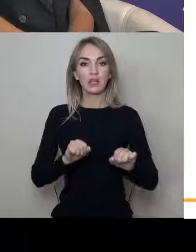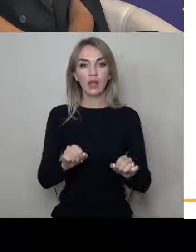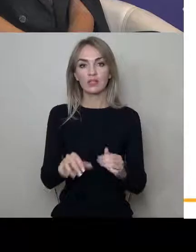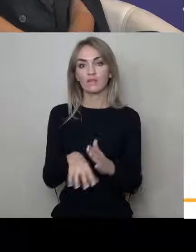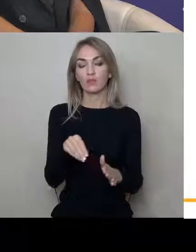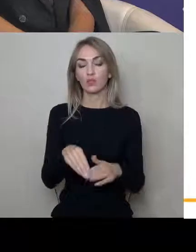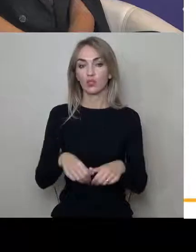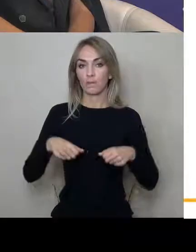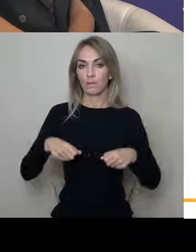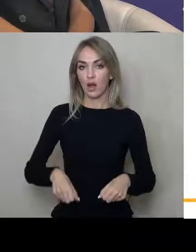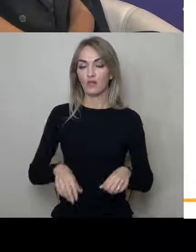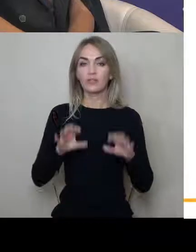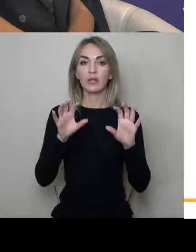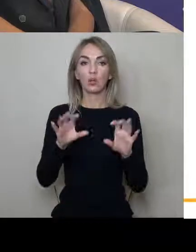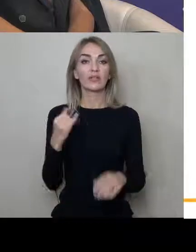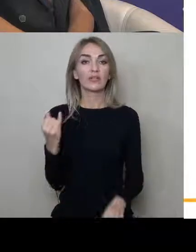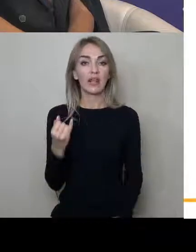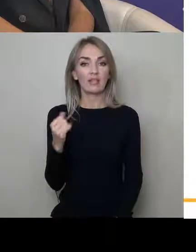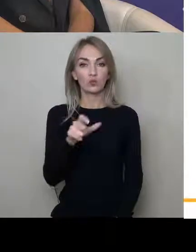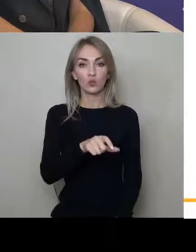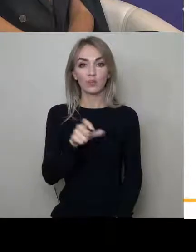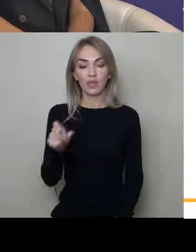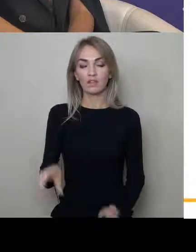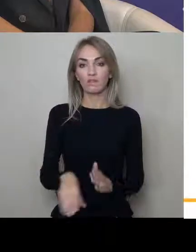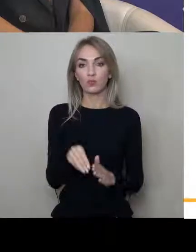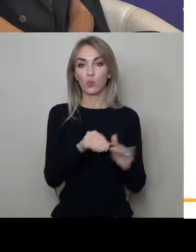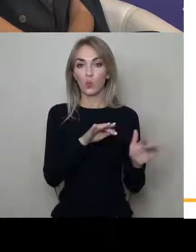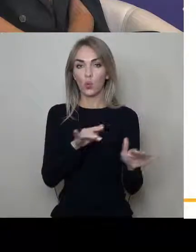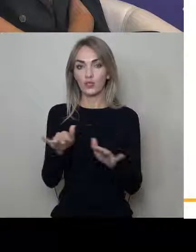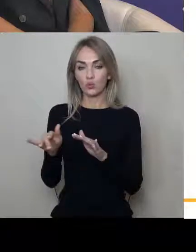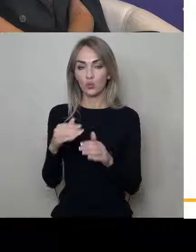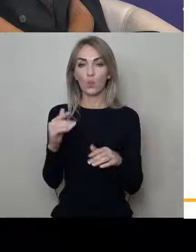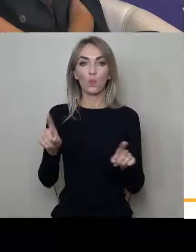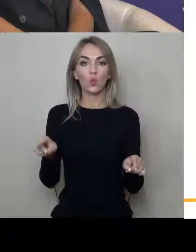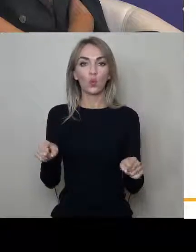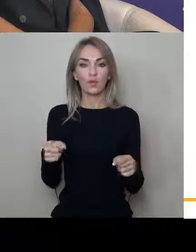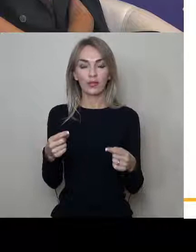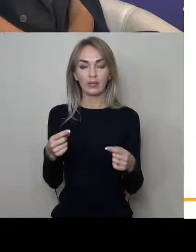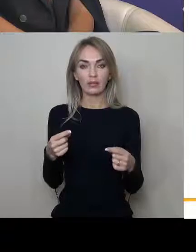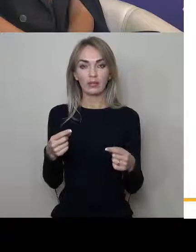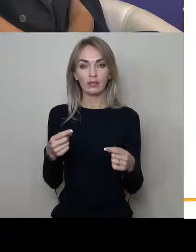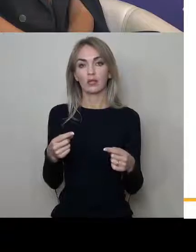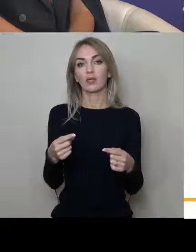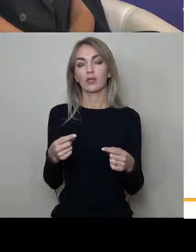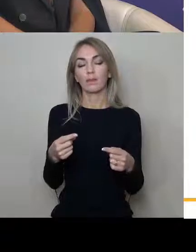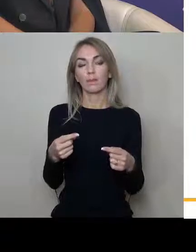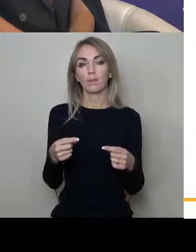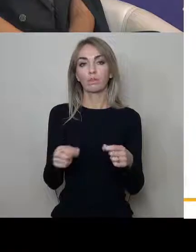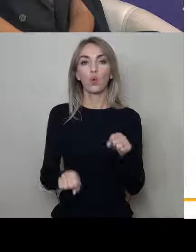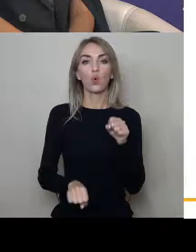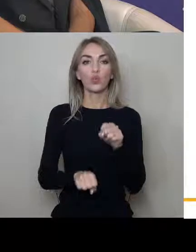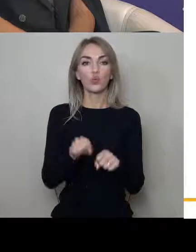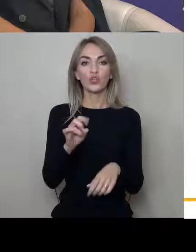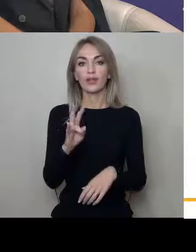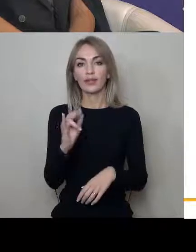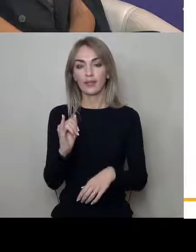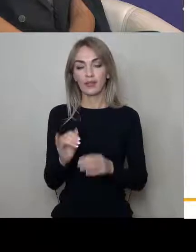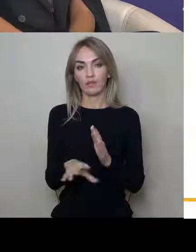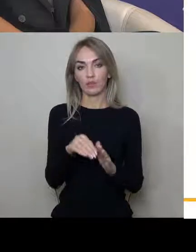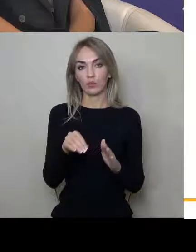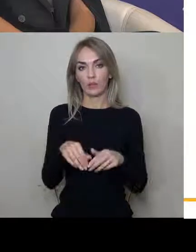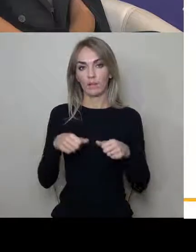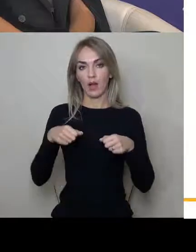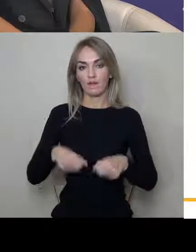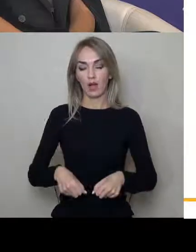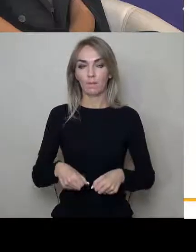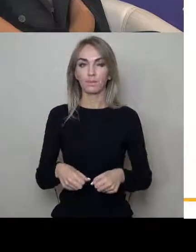and request to protect rights, interests, and freedoms of the parties to the electoral process and reinstate